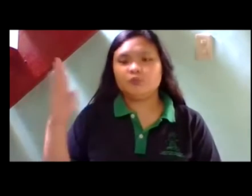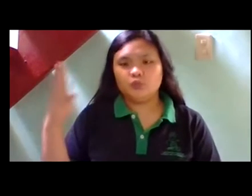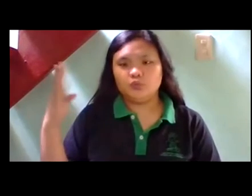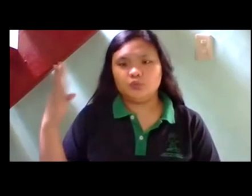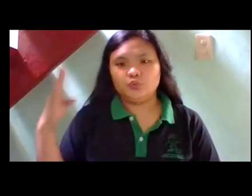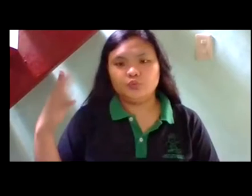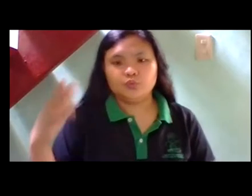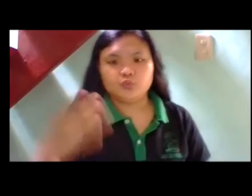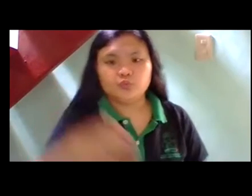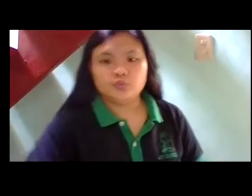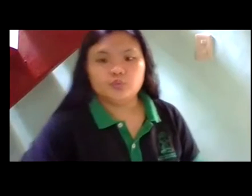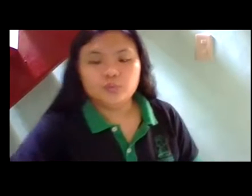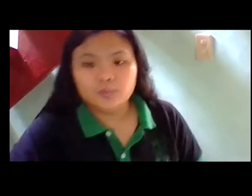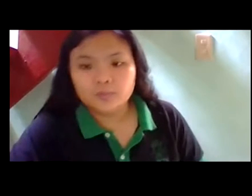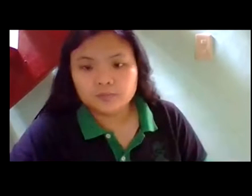Her ball pen is blue.